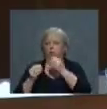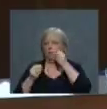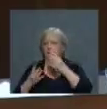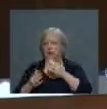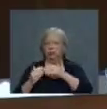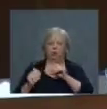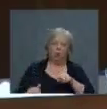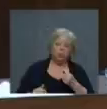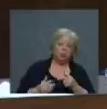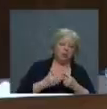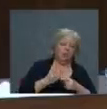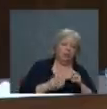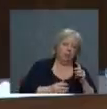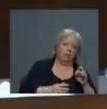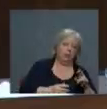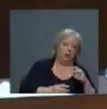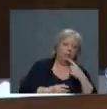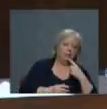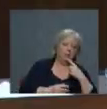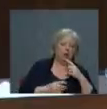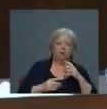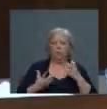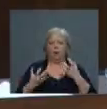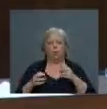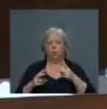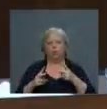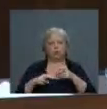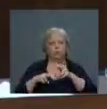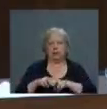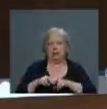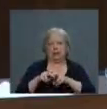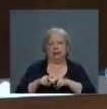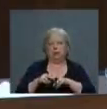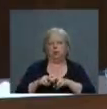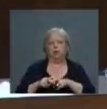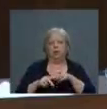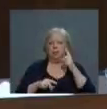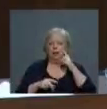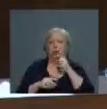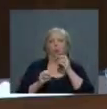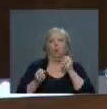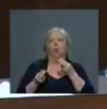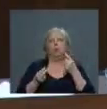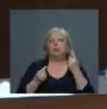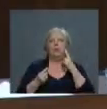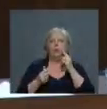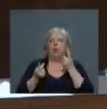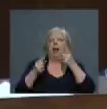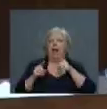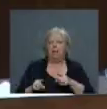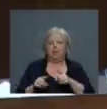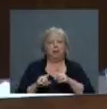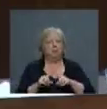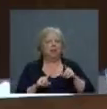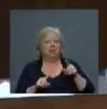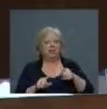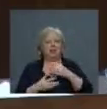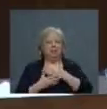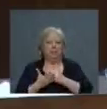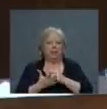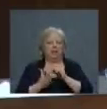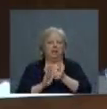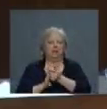sitting here thinking that something's going to happen, because what's really happening is that this piece of legislation that we're trying to pass,